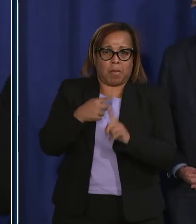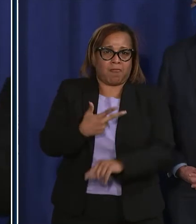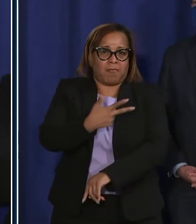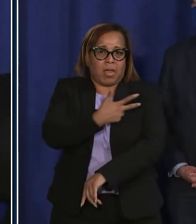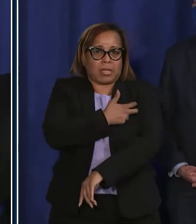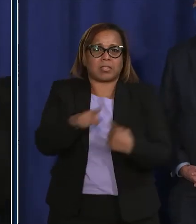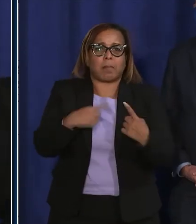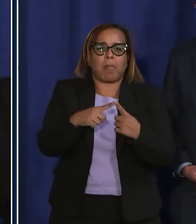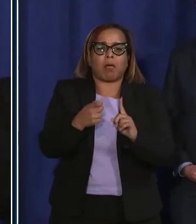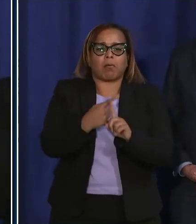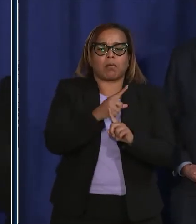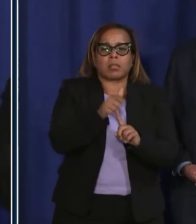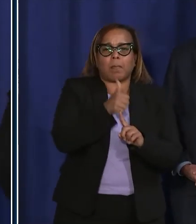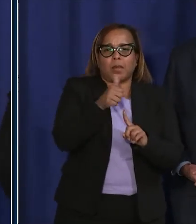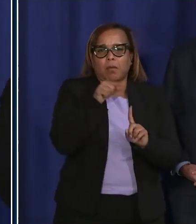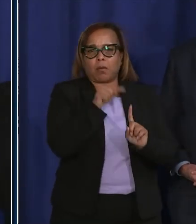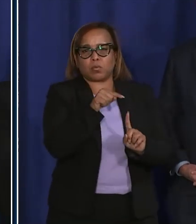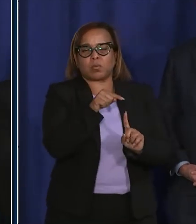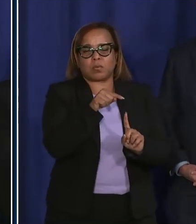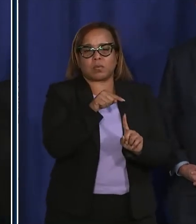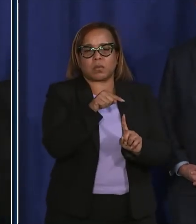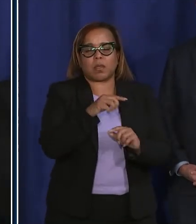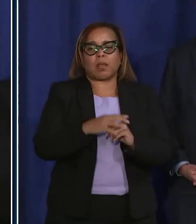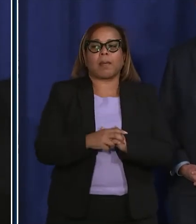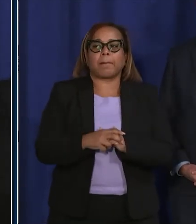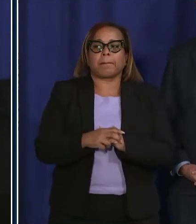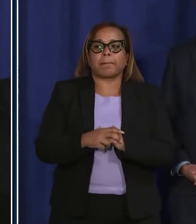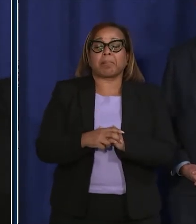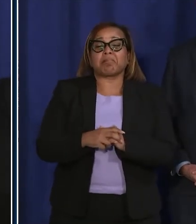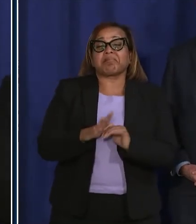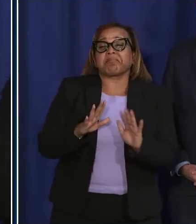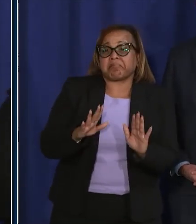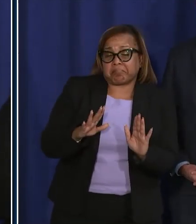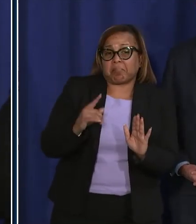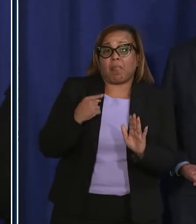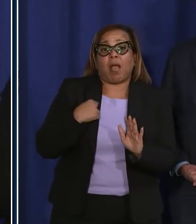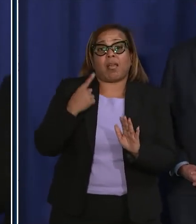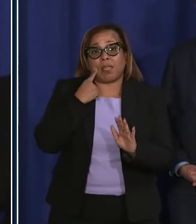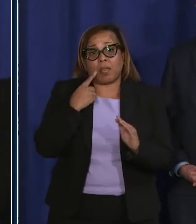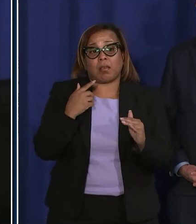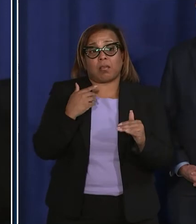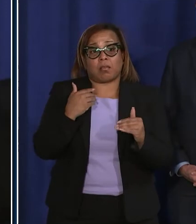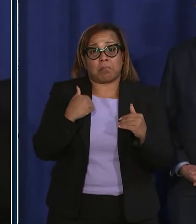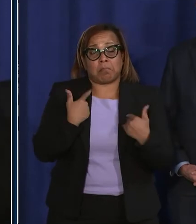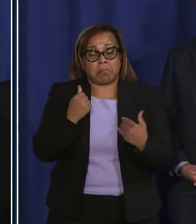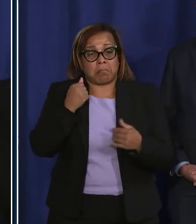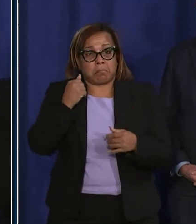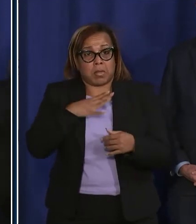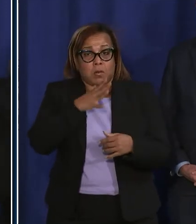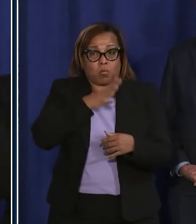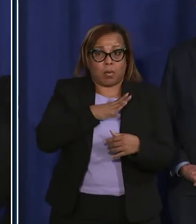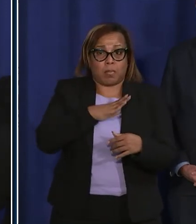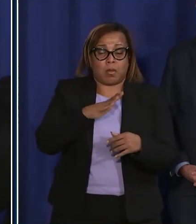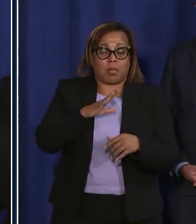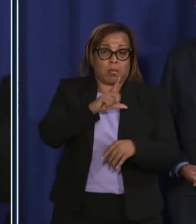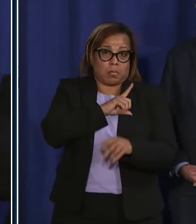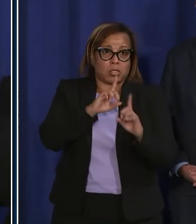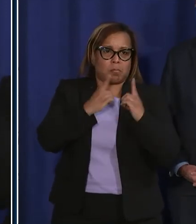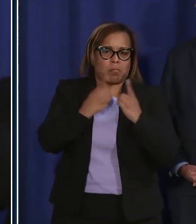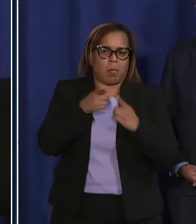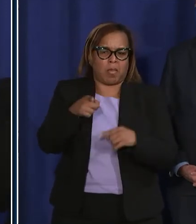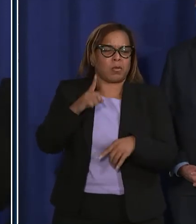This is about something else. And as I said, I think our young men and women in the police department are